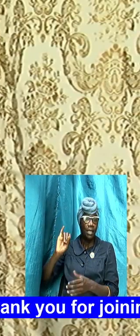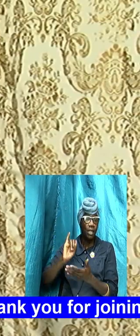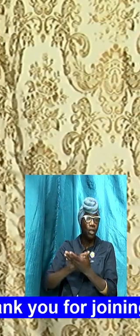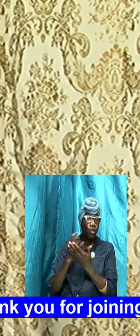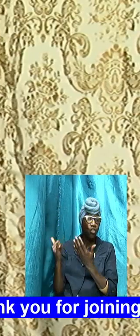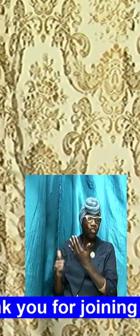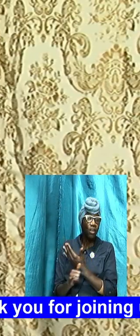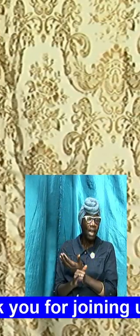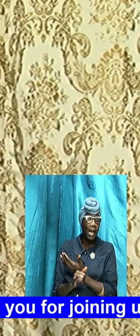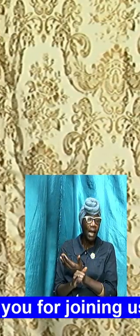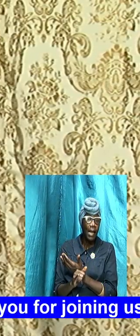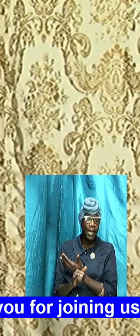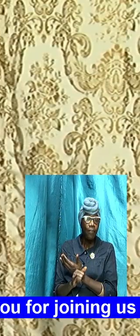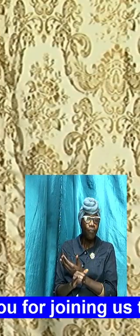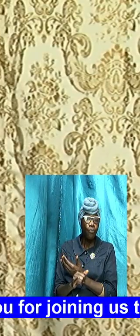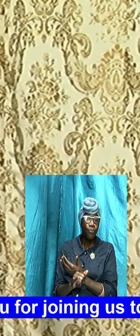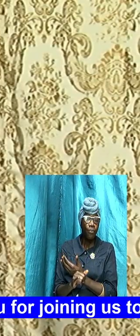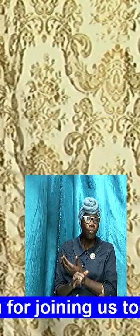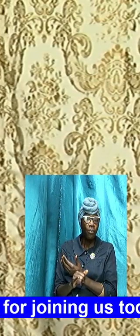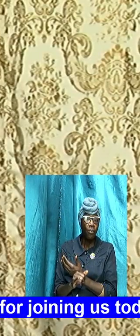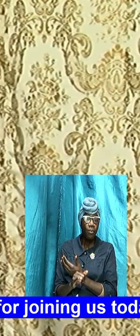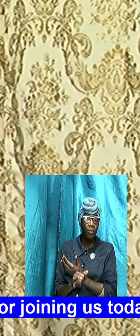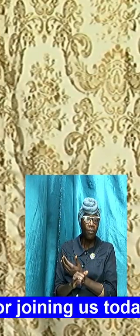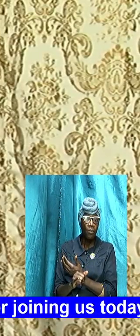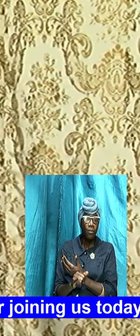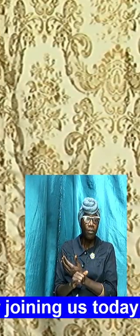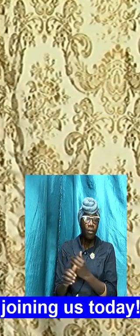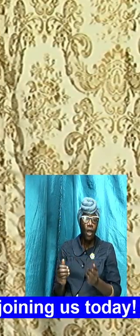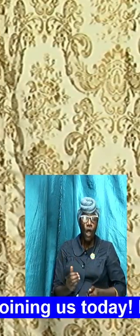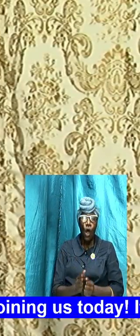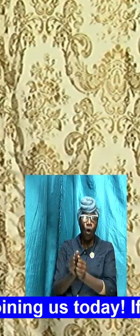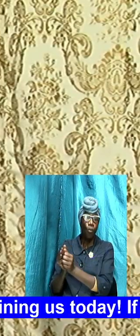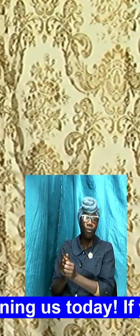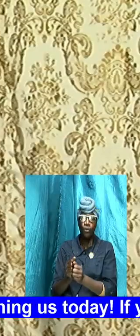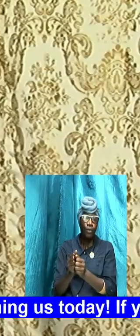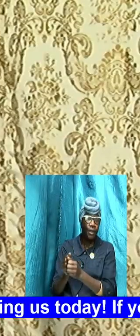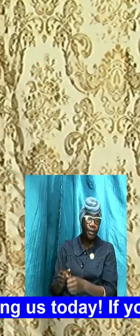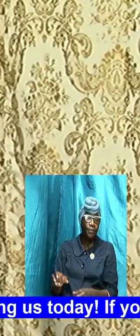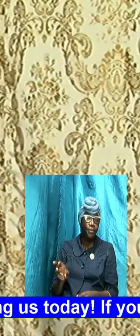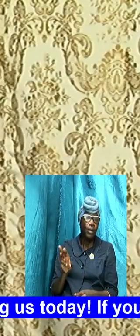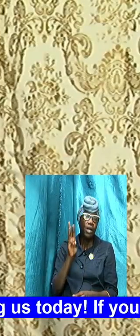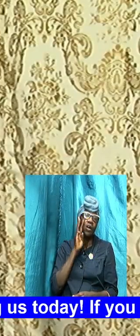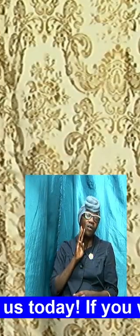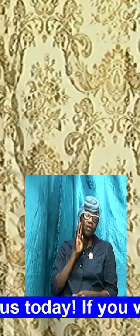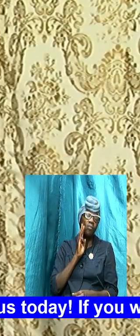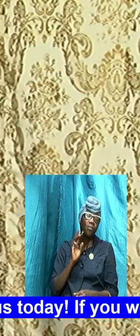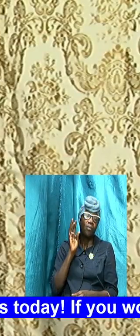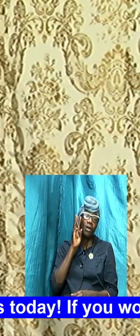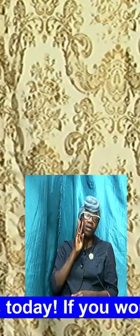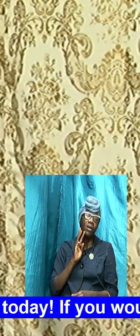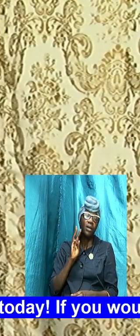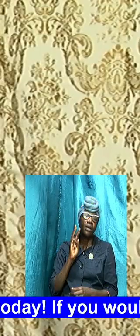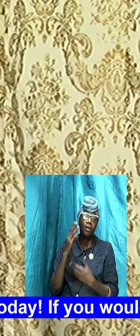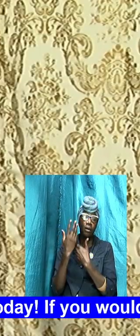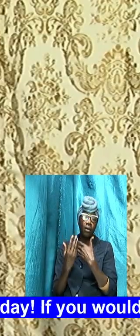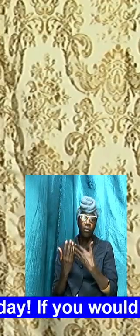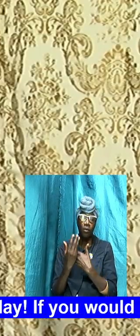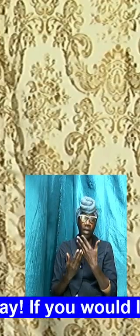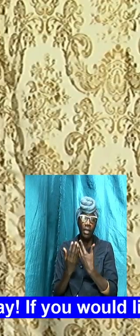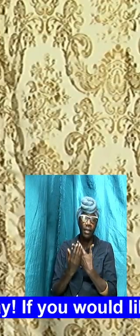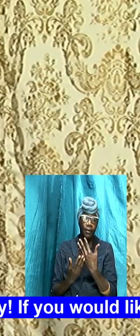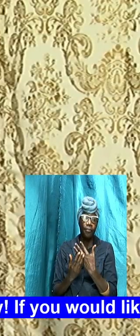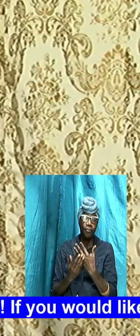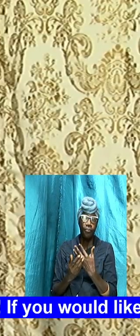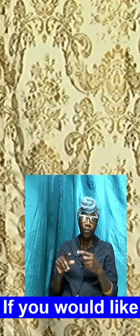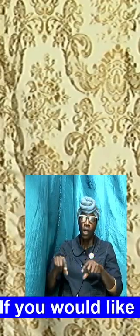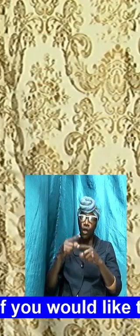be having our communion and right hand of fellowship service. Amen. So on the 28th, I think group one and group two,